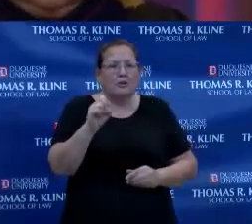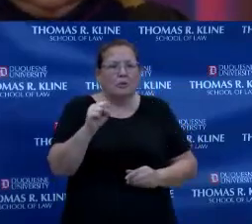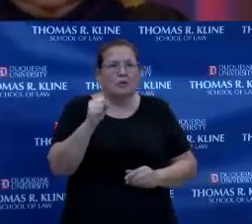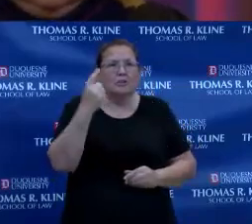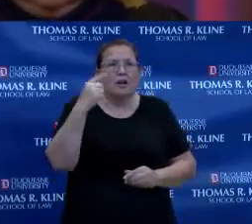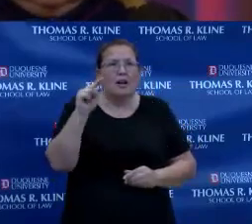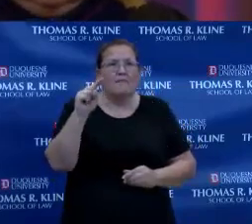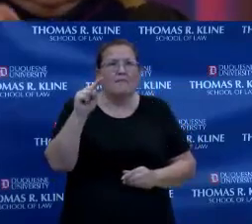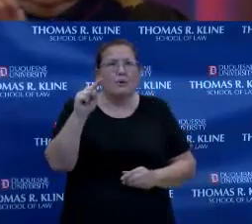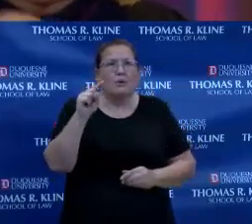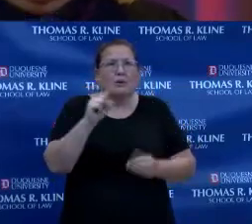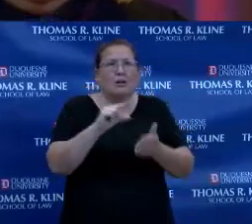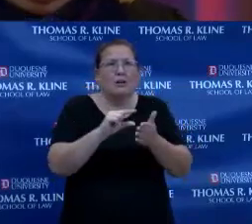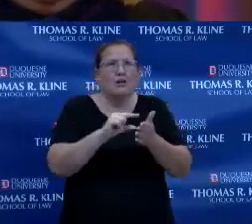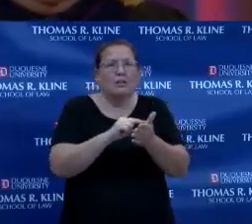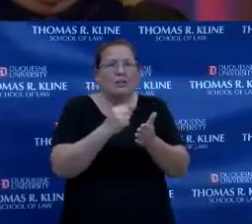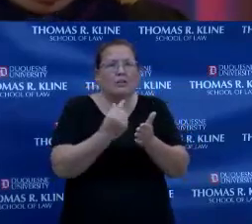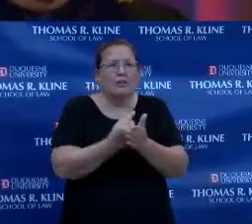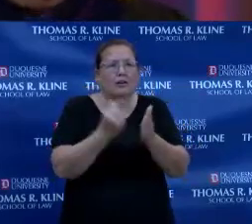graduates.